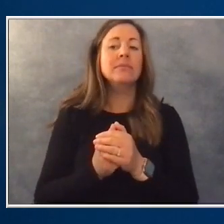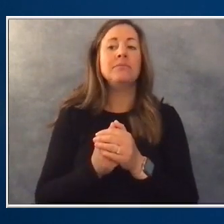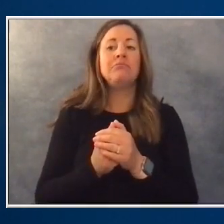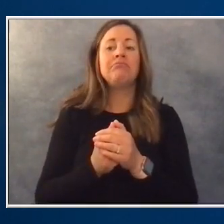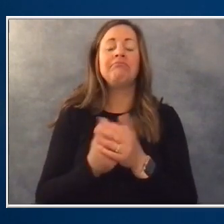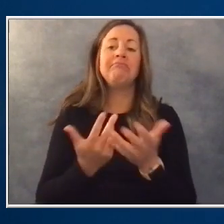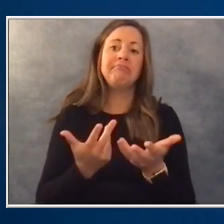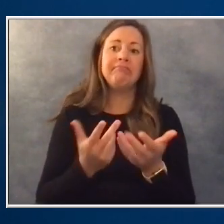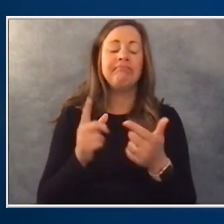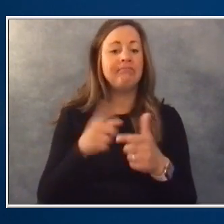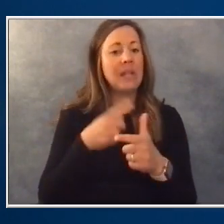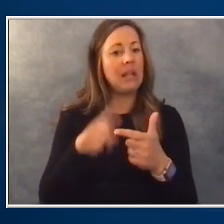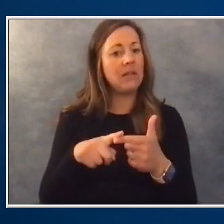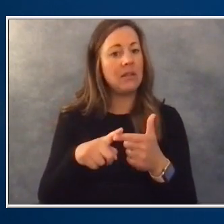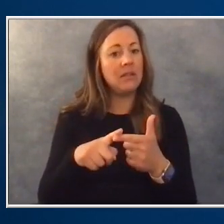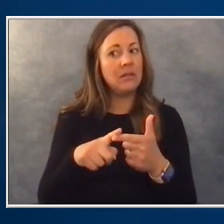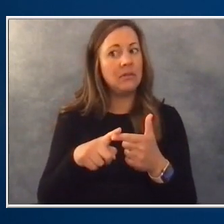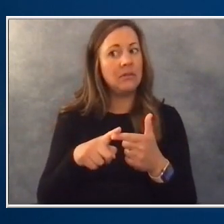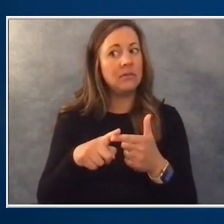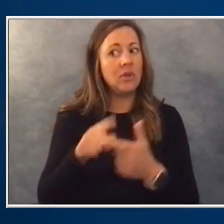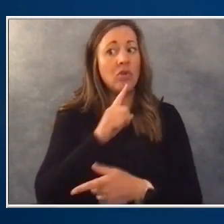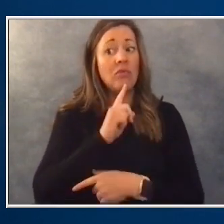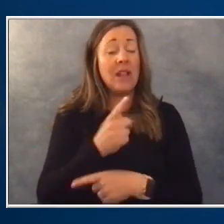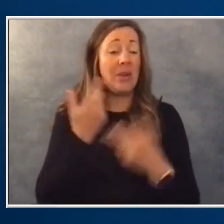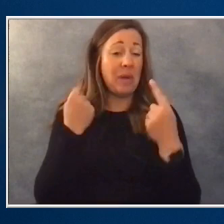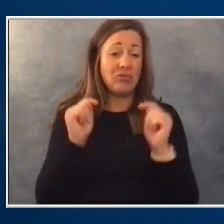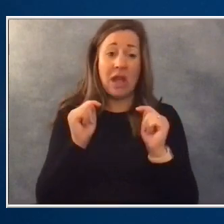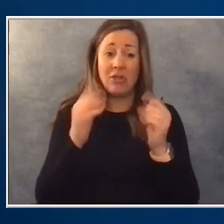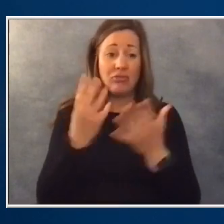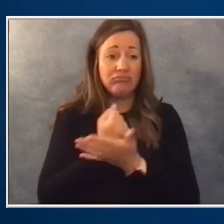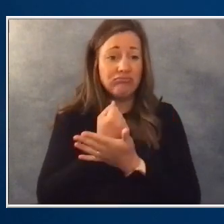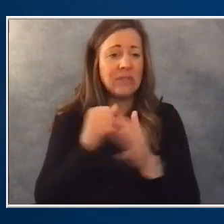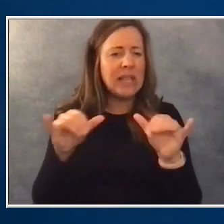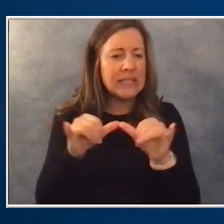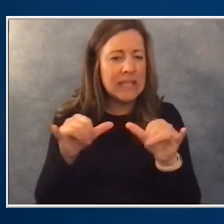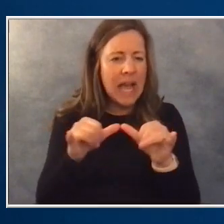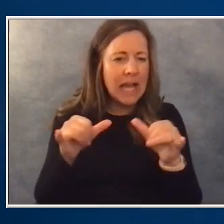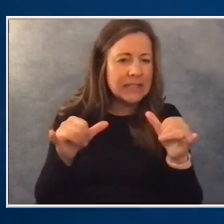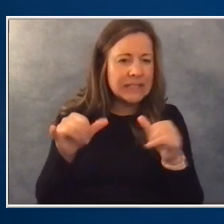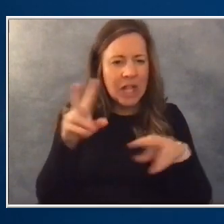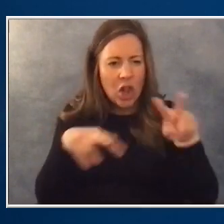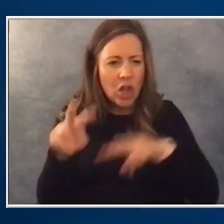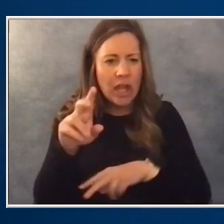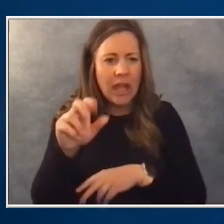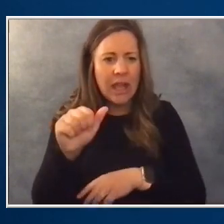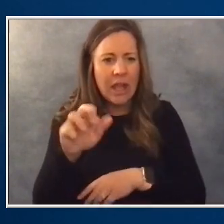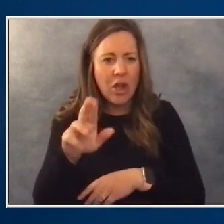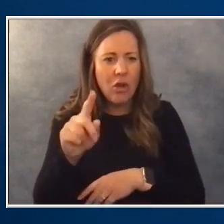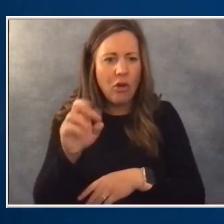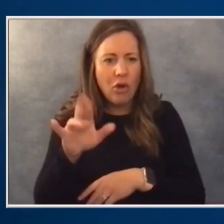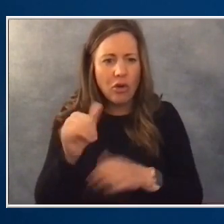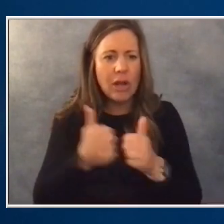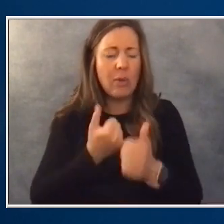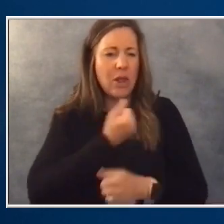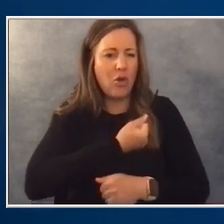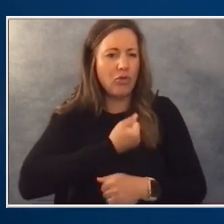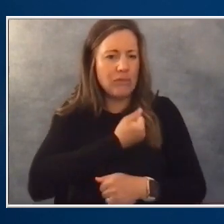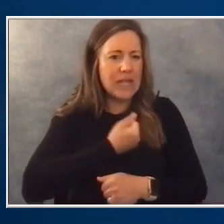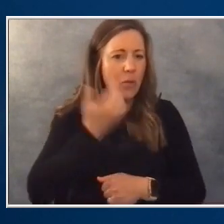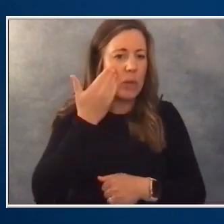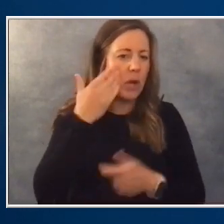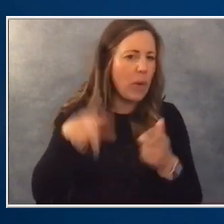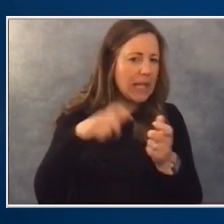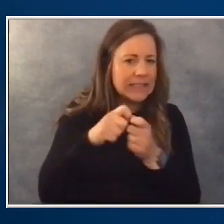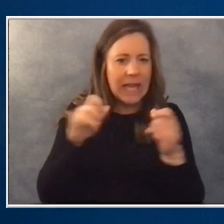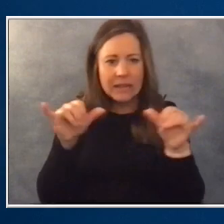And then the other thing we do is we really try to optimize the size by looking inside the artery with an ultrasound. We get the exact size. We know really how big to make our